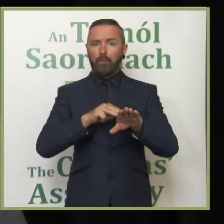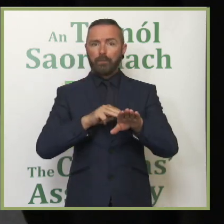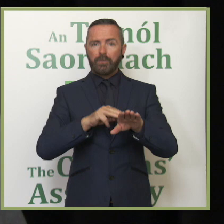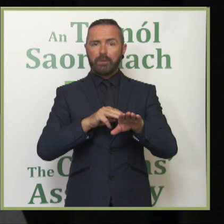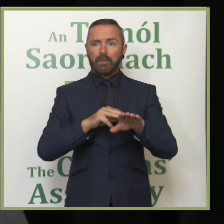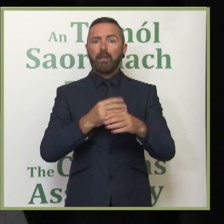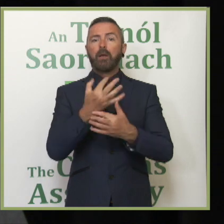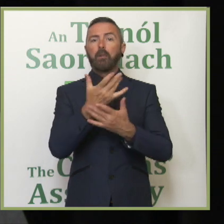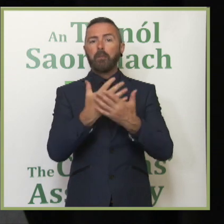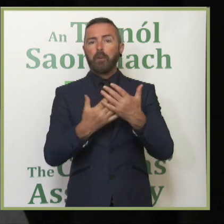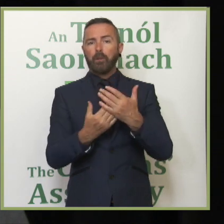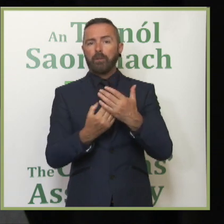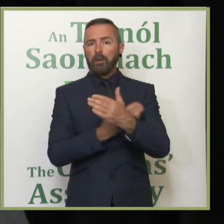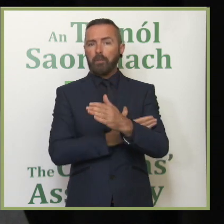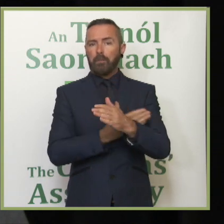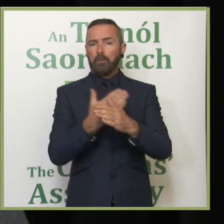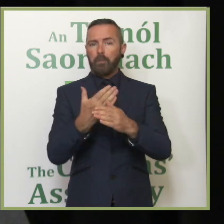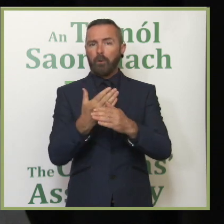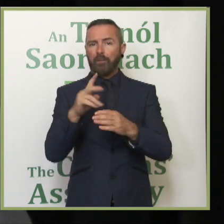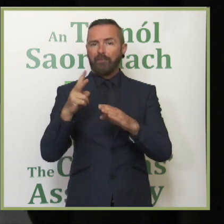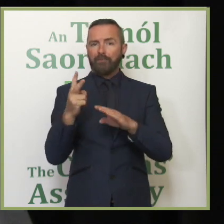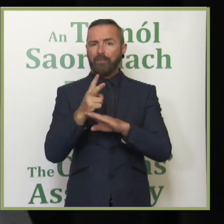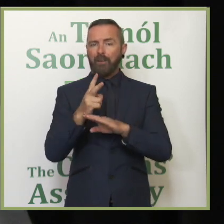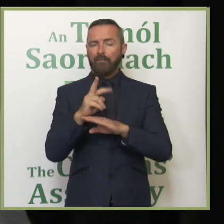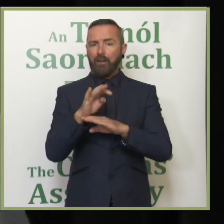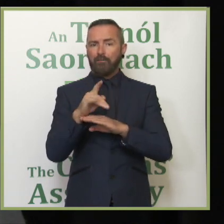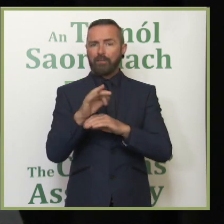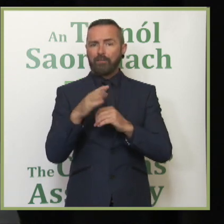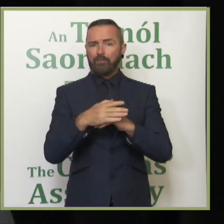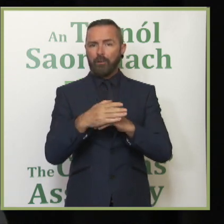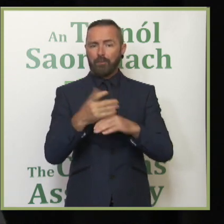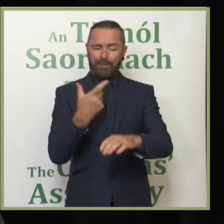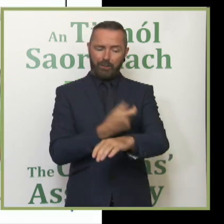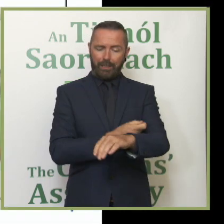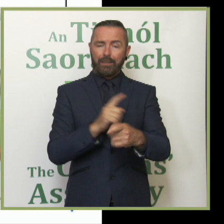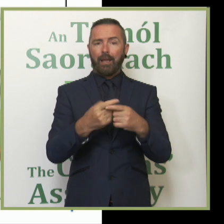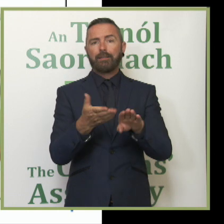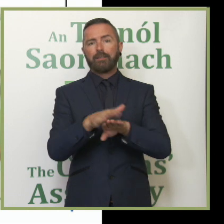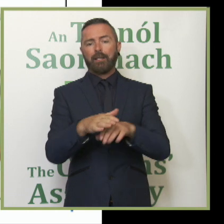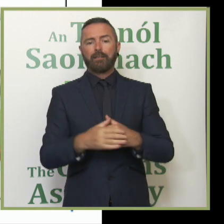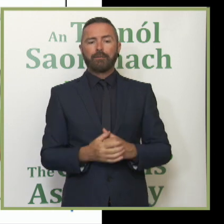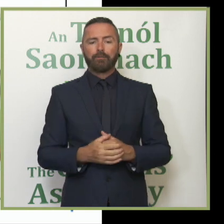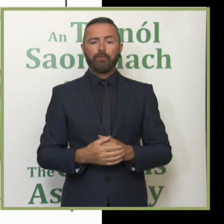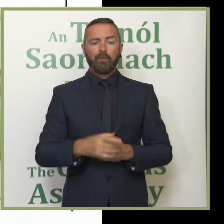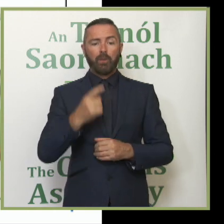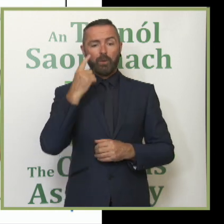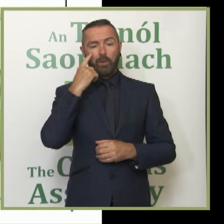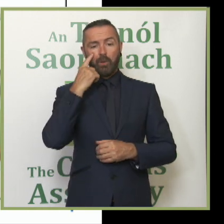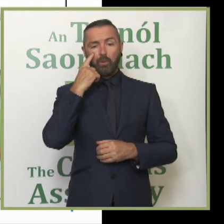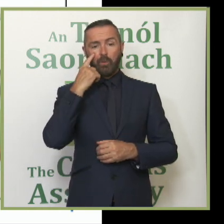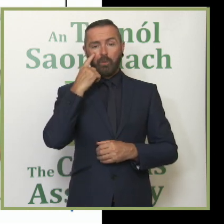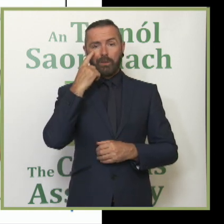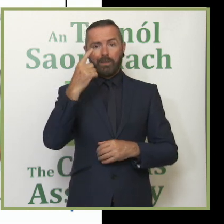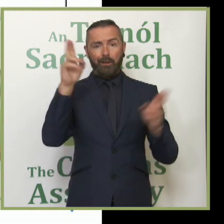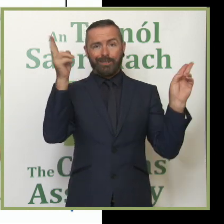bloodborne viruses from injecting, as well as death. We saw a decline in drug net markets during the pandemic period as a result of